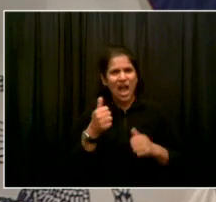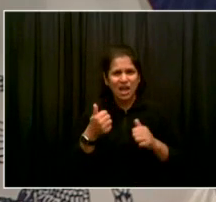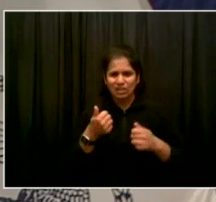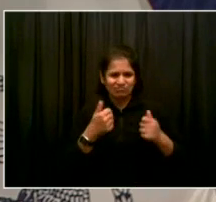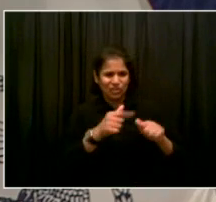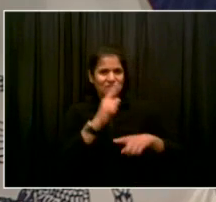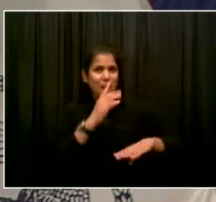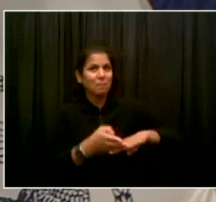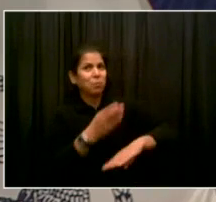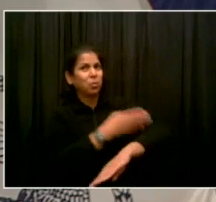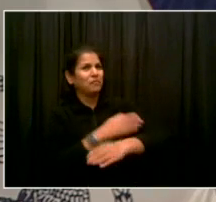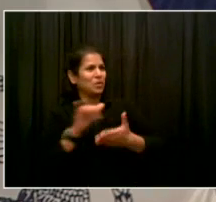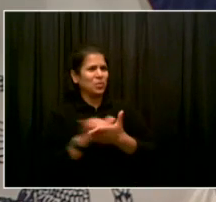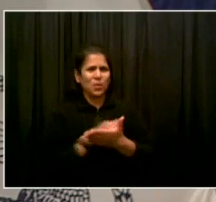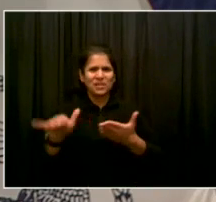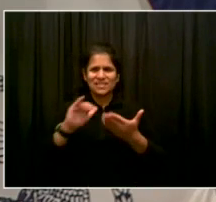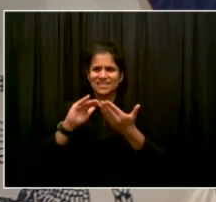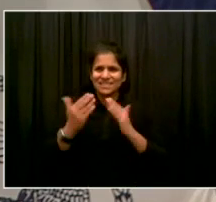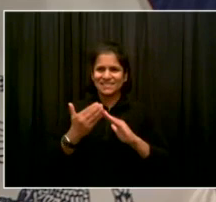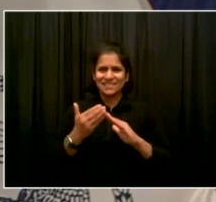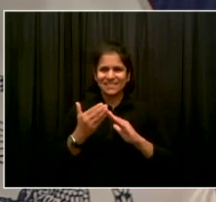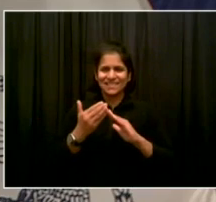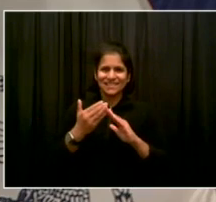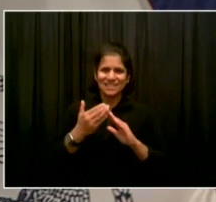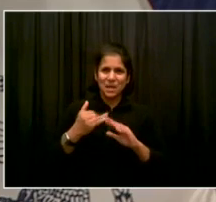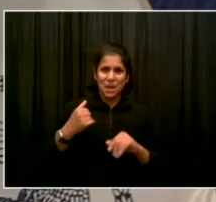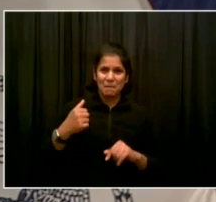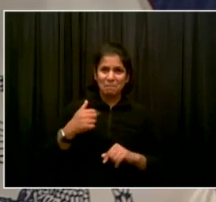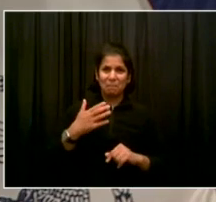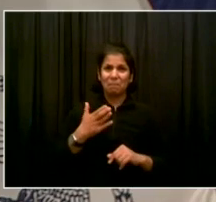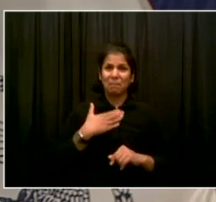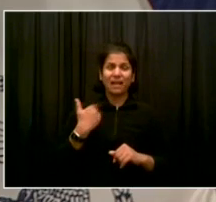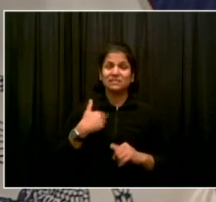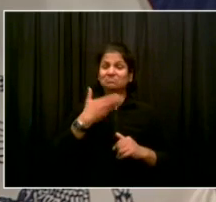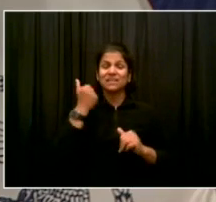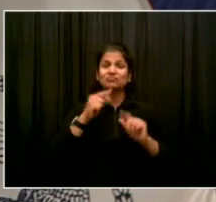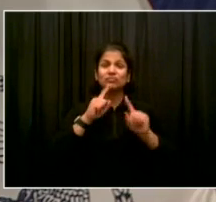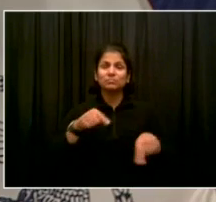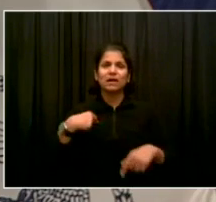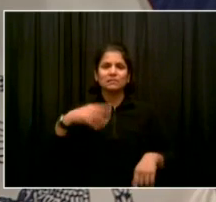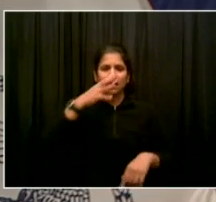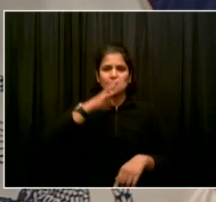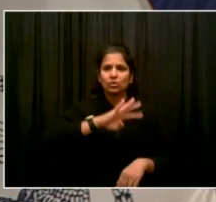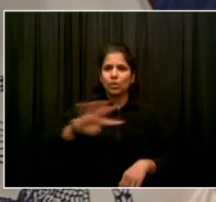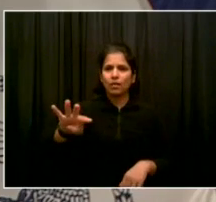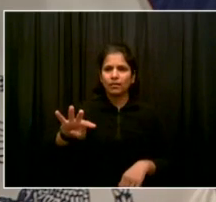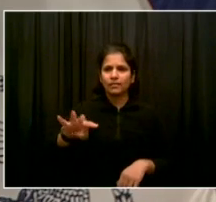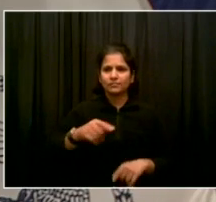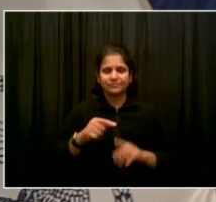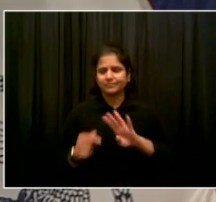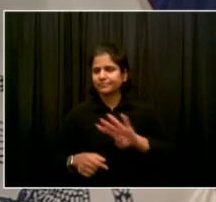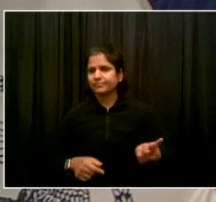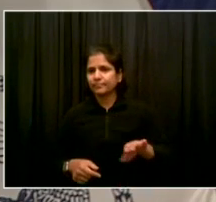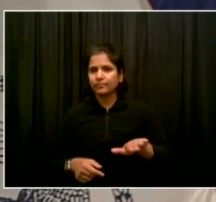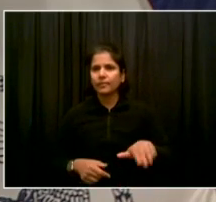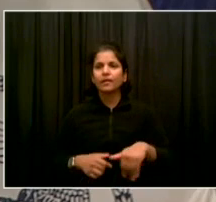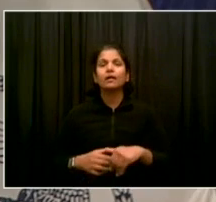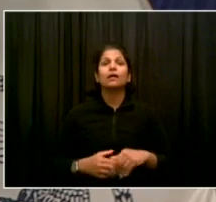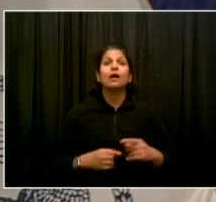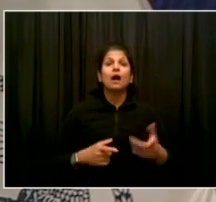ignore them and do what he's going to do. More than half of the incoming council signed that letter. So I'm